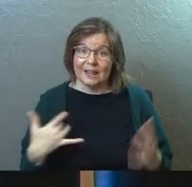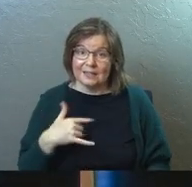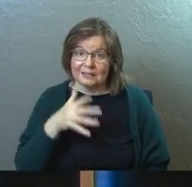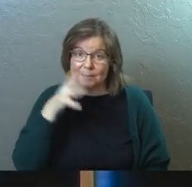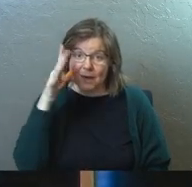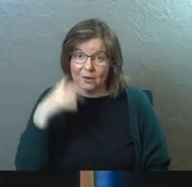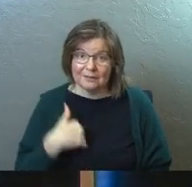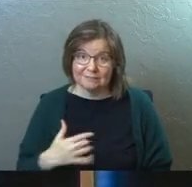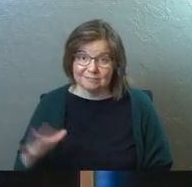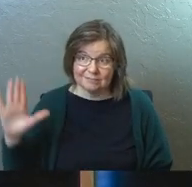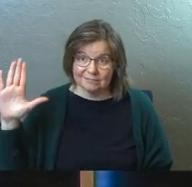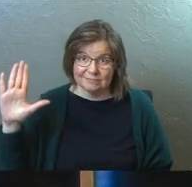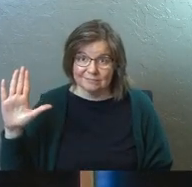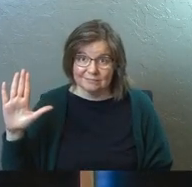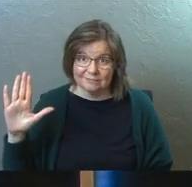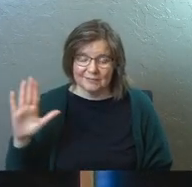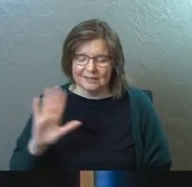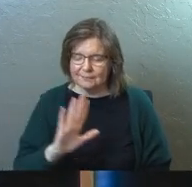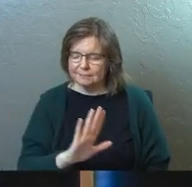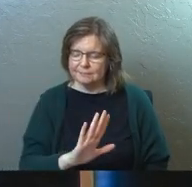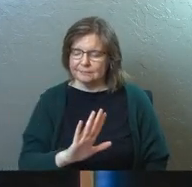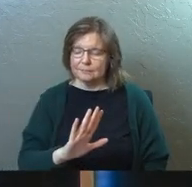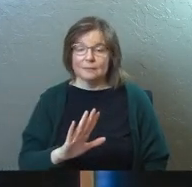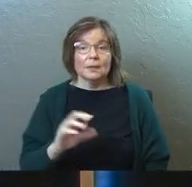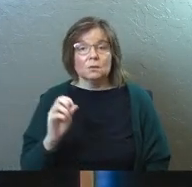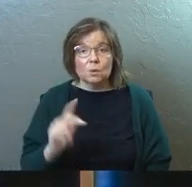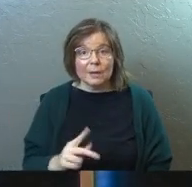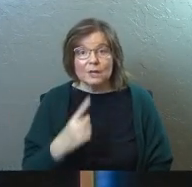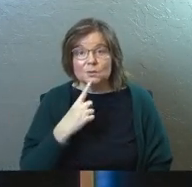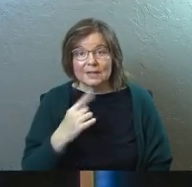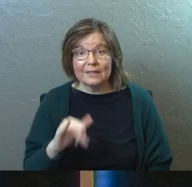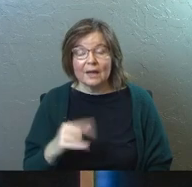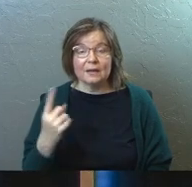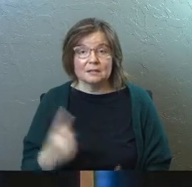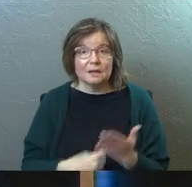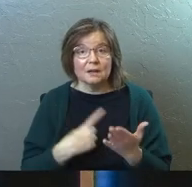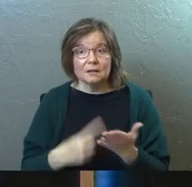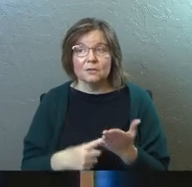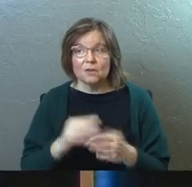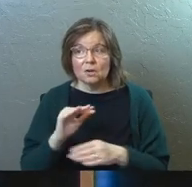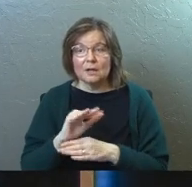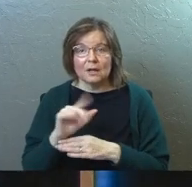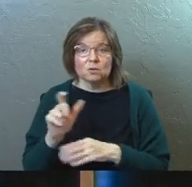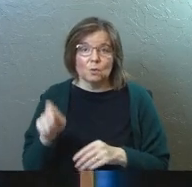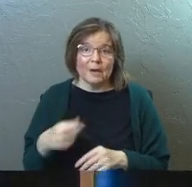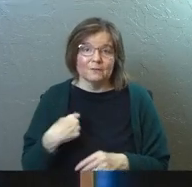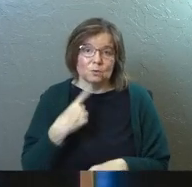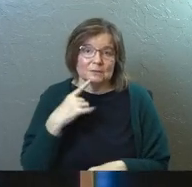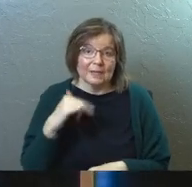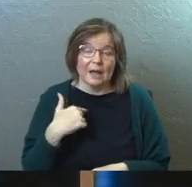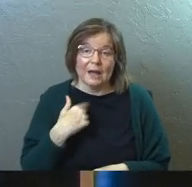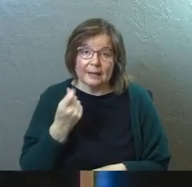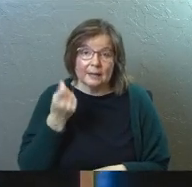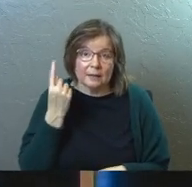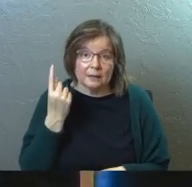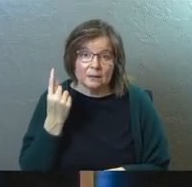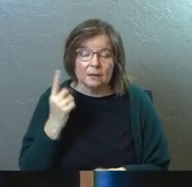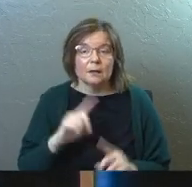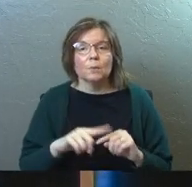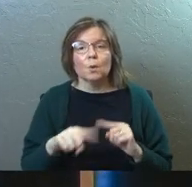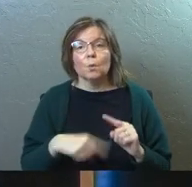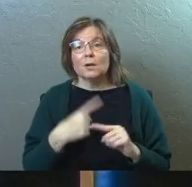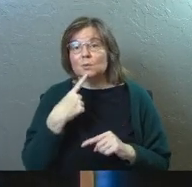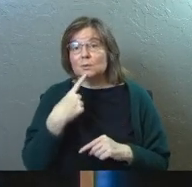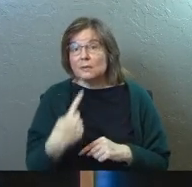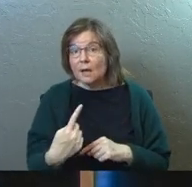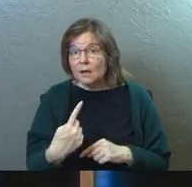as a parent. I don't have it in me tonight. It's okay to say that. There are nights that you've got to say that. I get it. But when